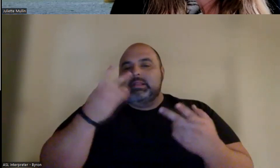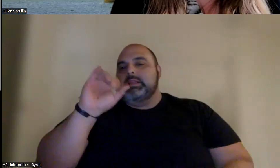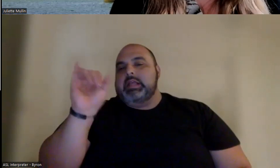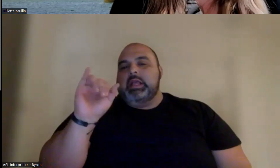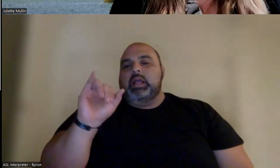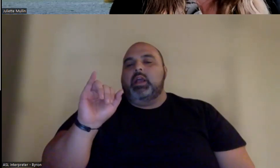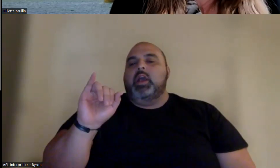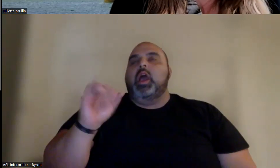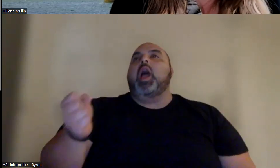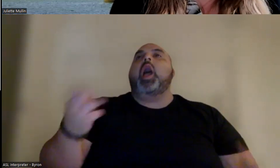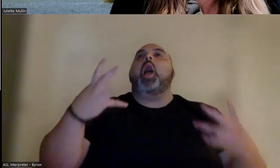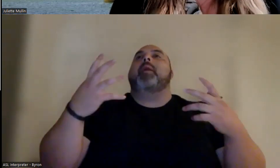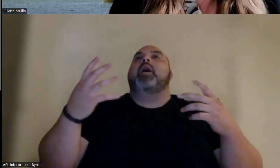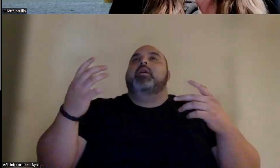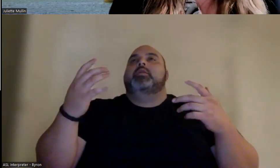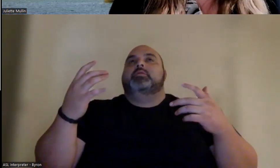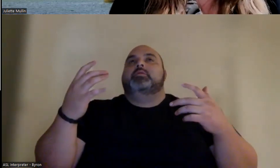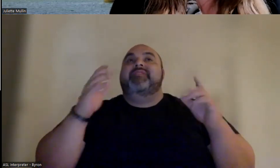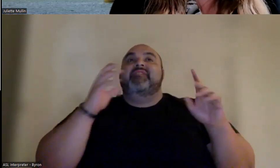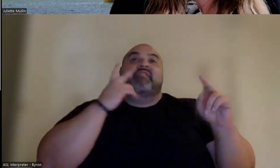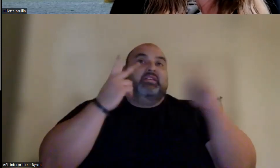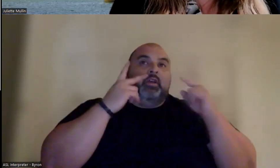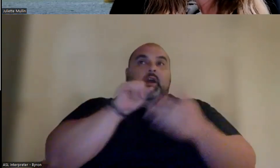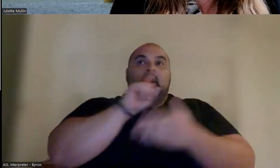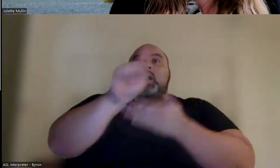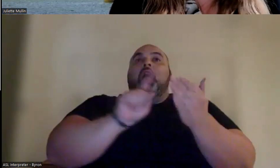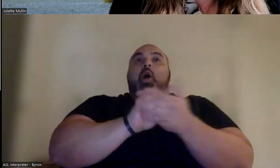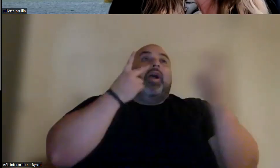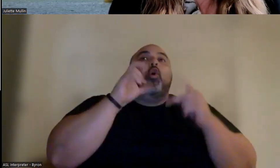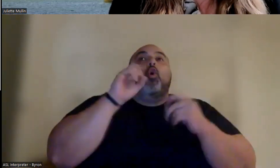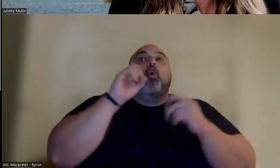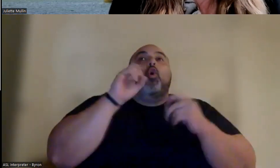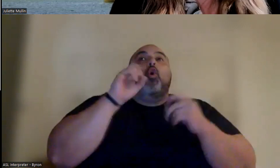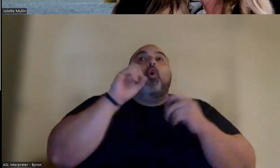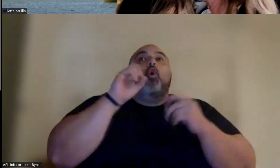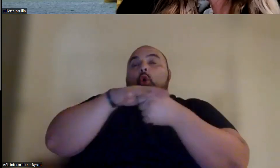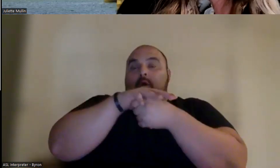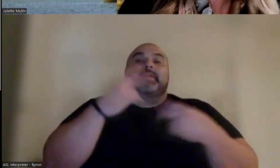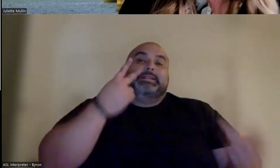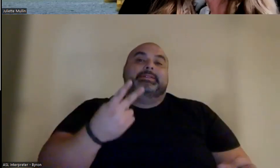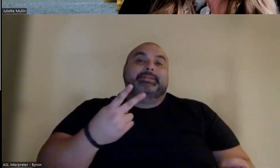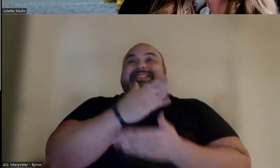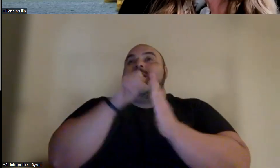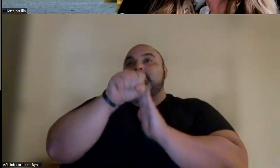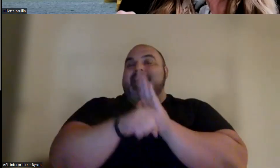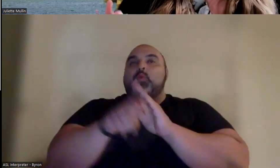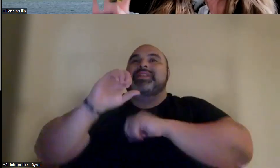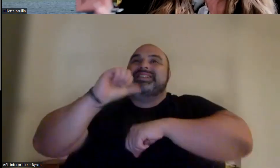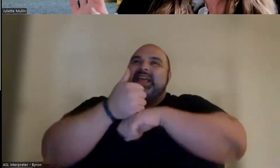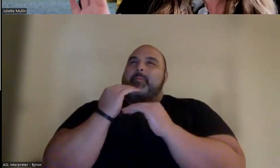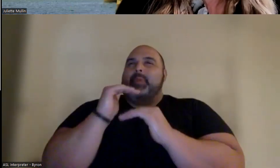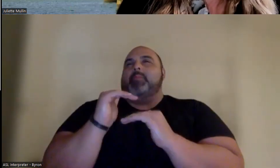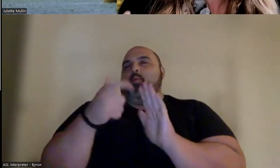of simultaneous visitors, the hours of visitation, or the locations of visits, and then some states will set a minimum requirement.